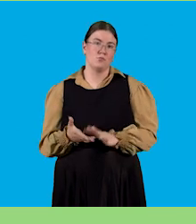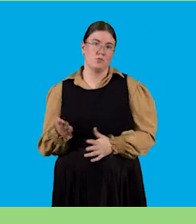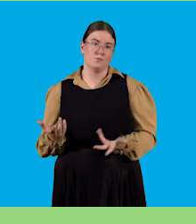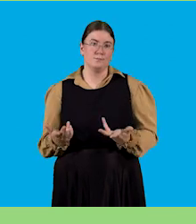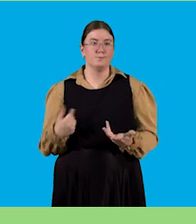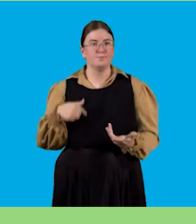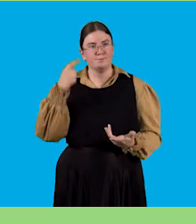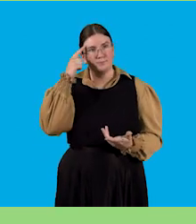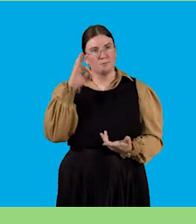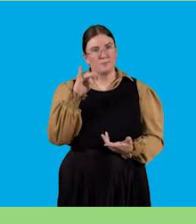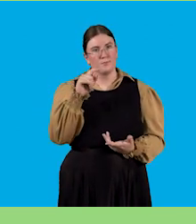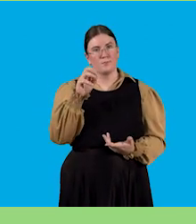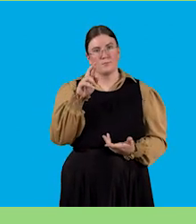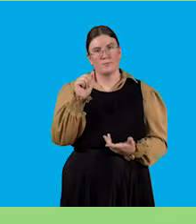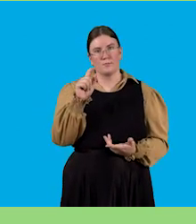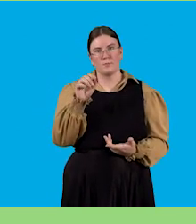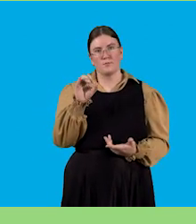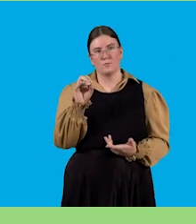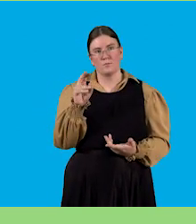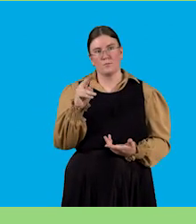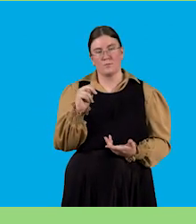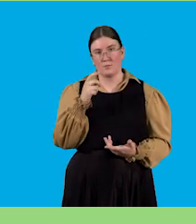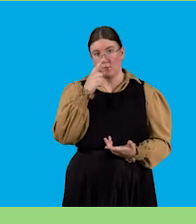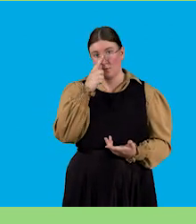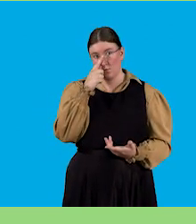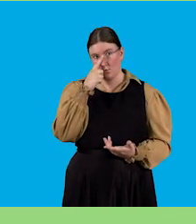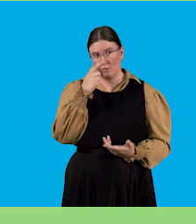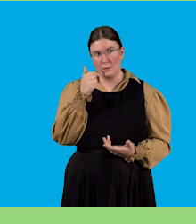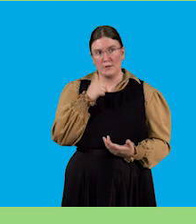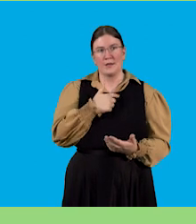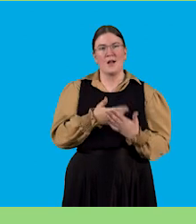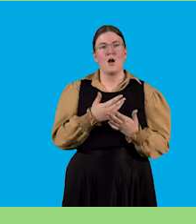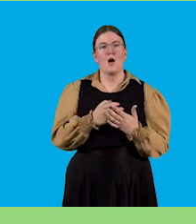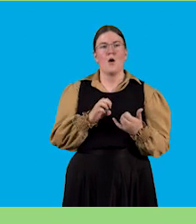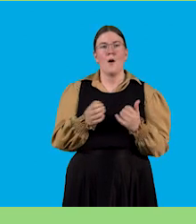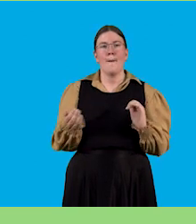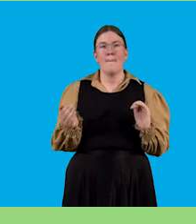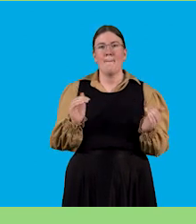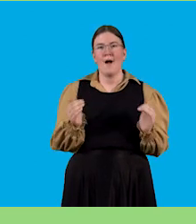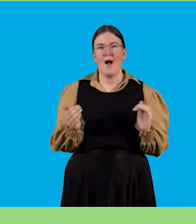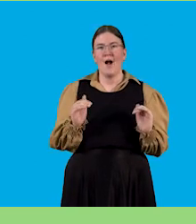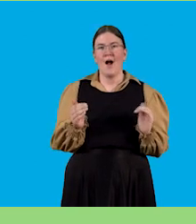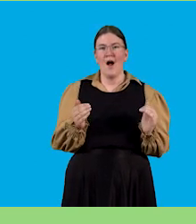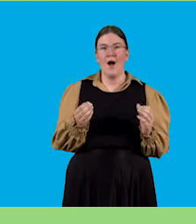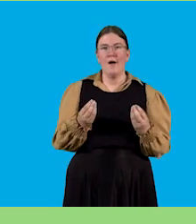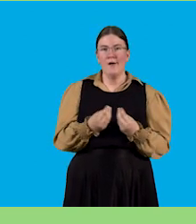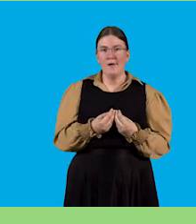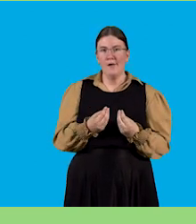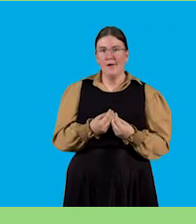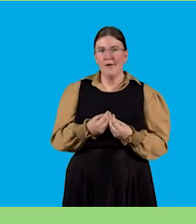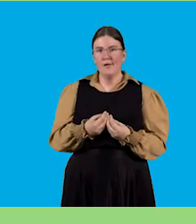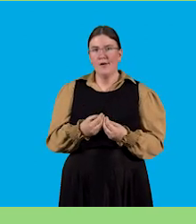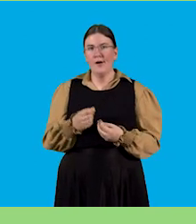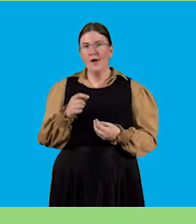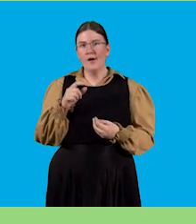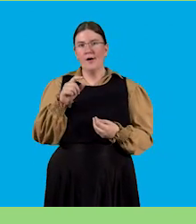we think about filtration, we can think of, or we can compare it to solid particles